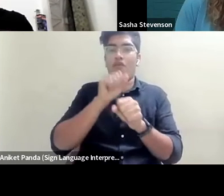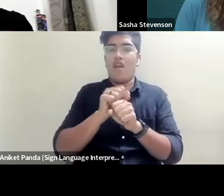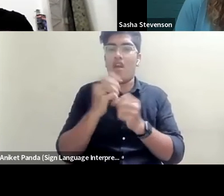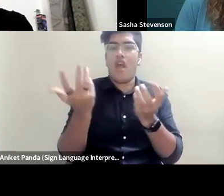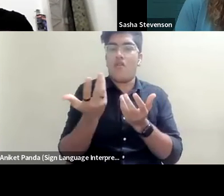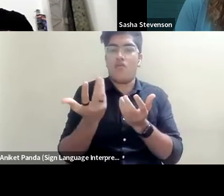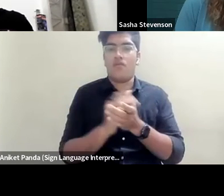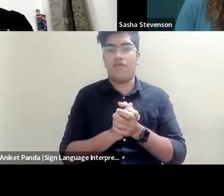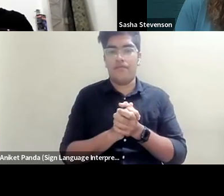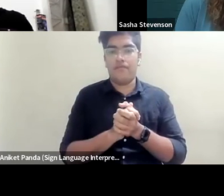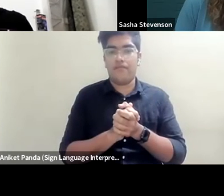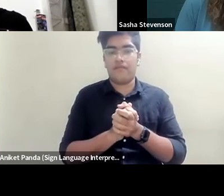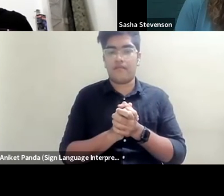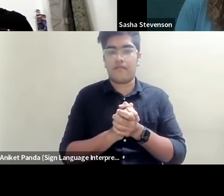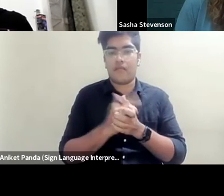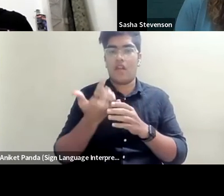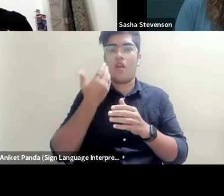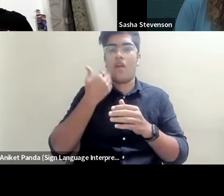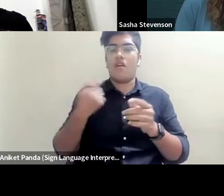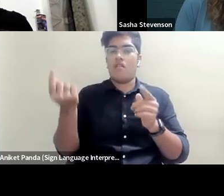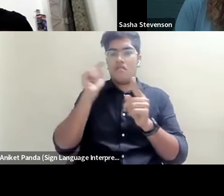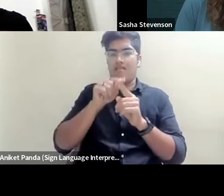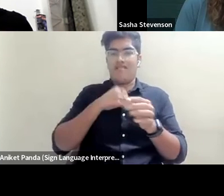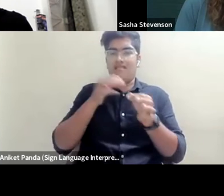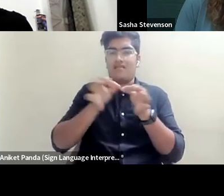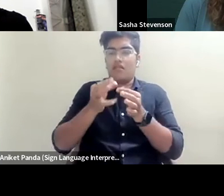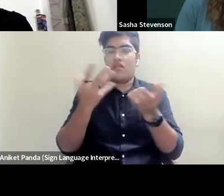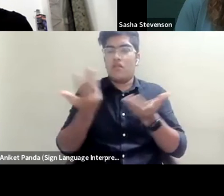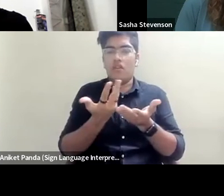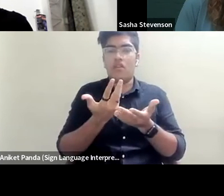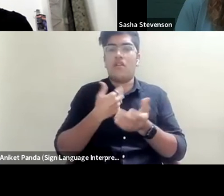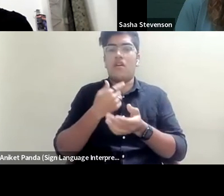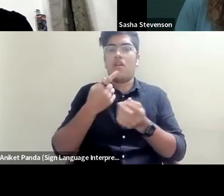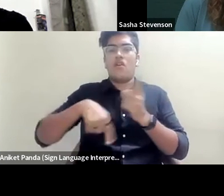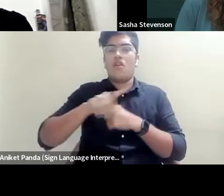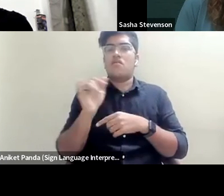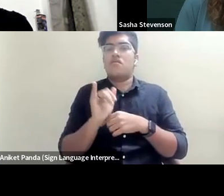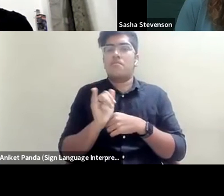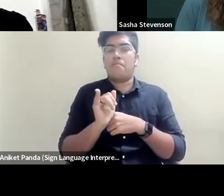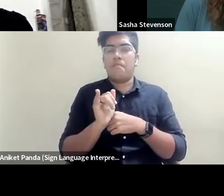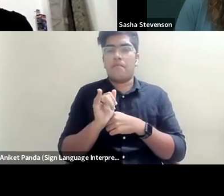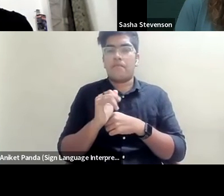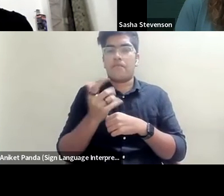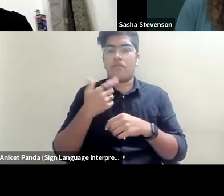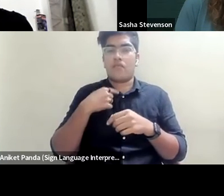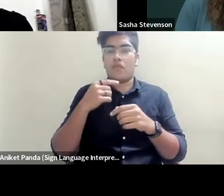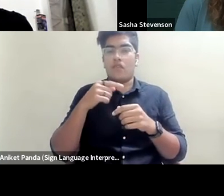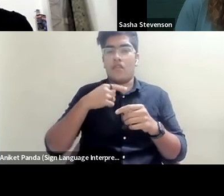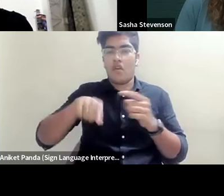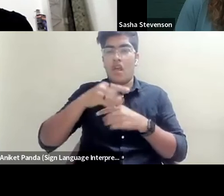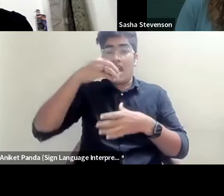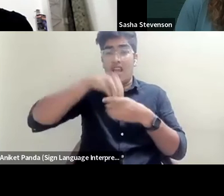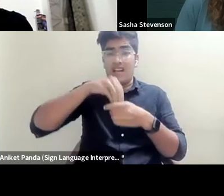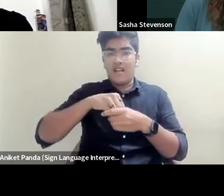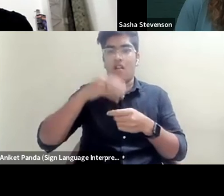need to, the way where I'm coming at it from is in terms of saying that we shouldn't have internal